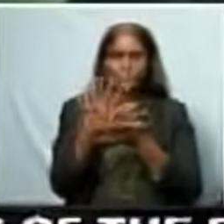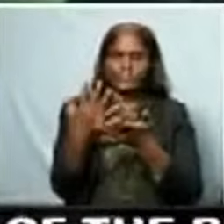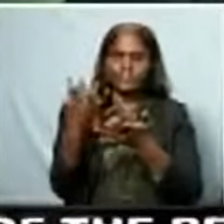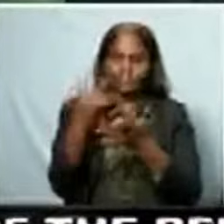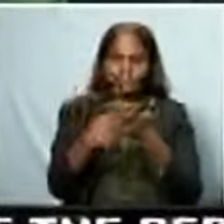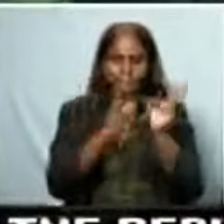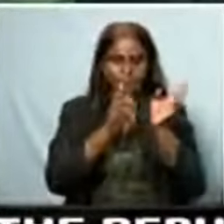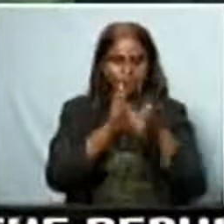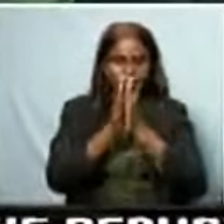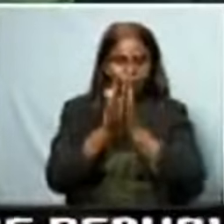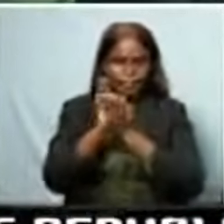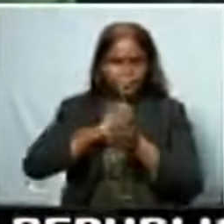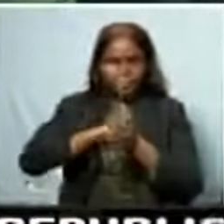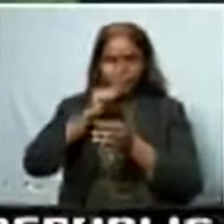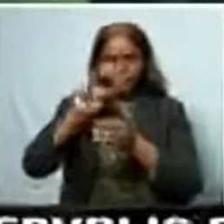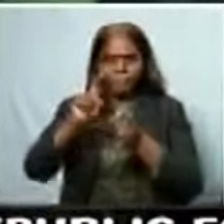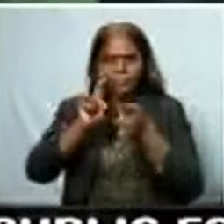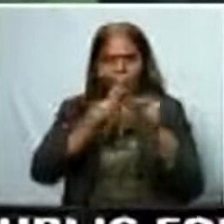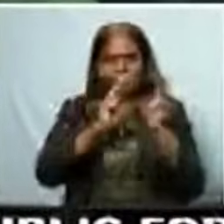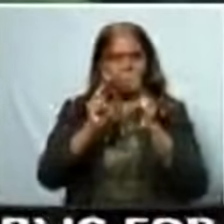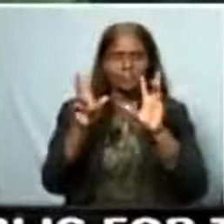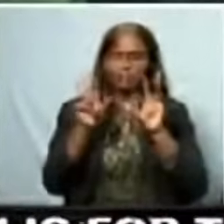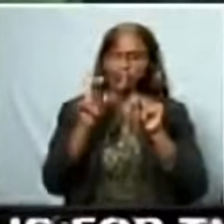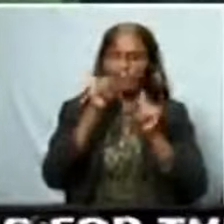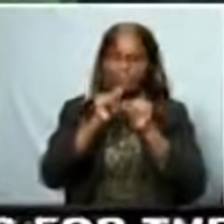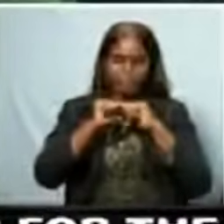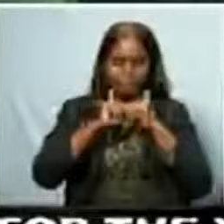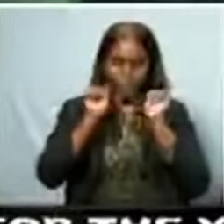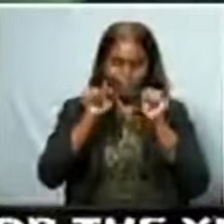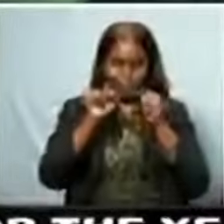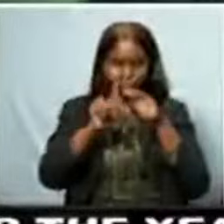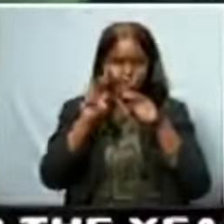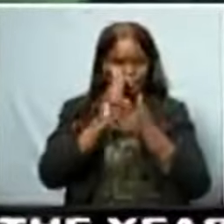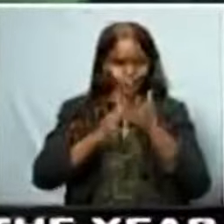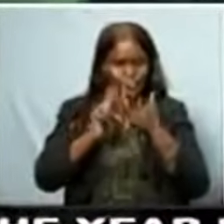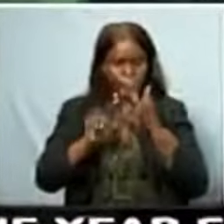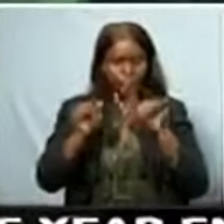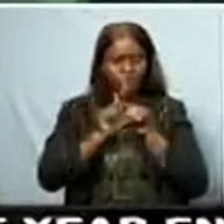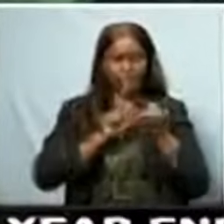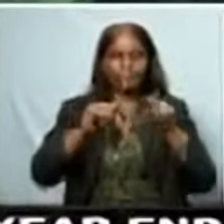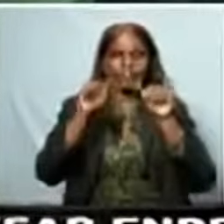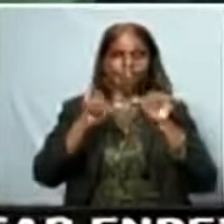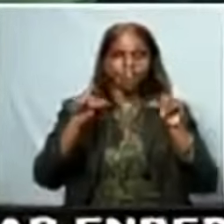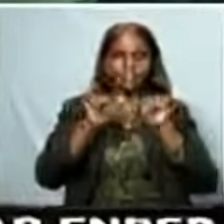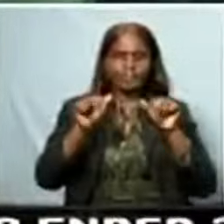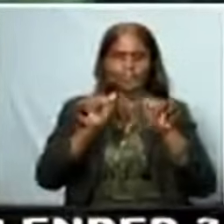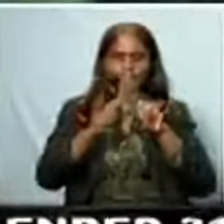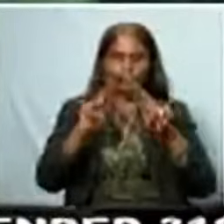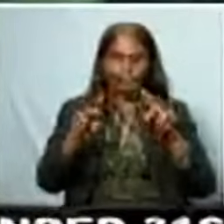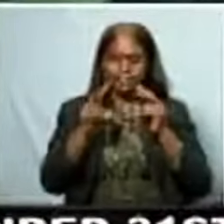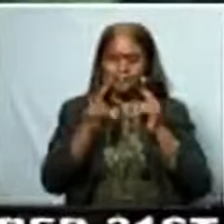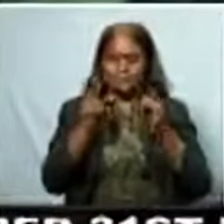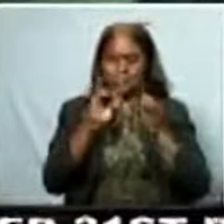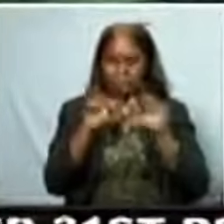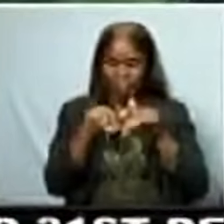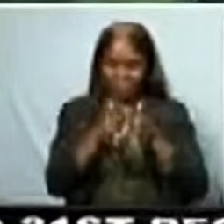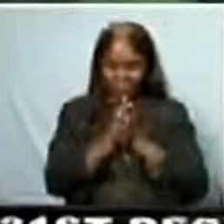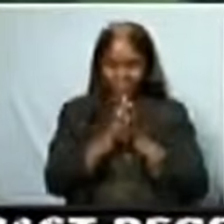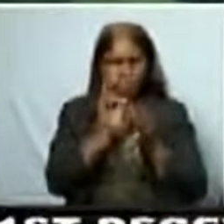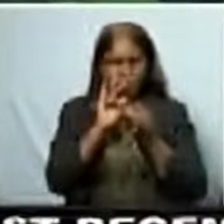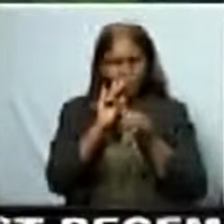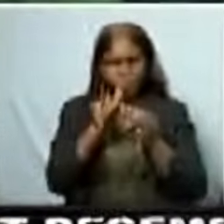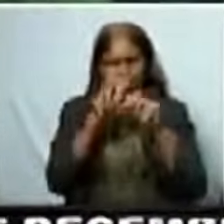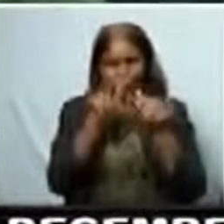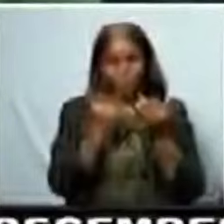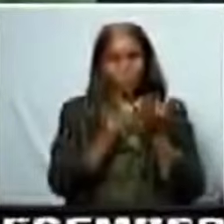we're asking, we don't necessarily need to ask them, because we're able to read and analyze. So, Chair, if we ask for a contract and only to be given